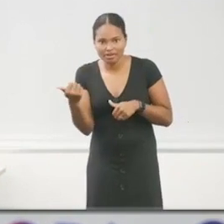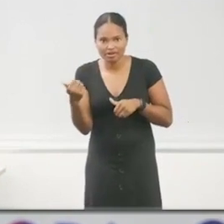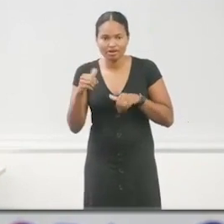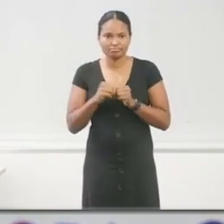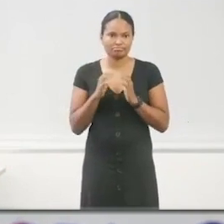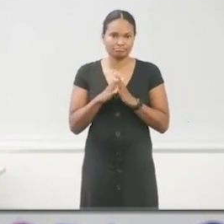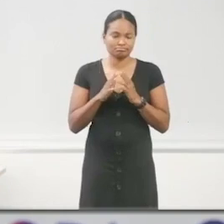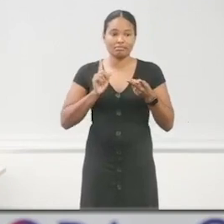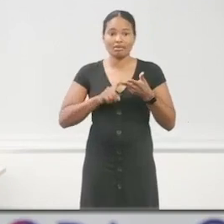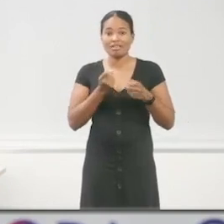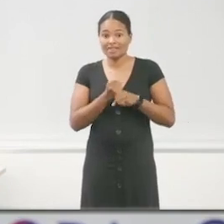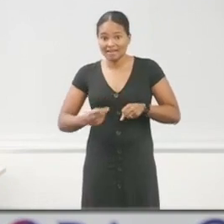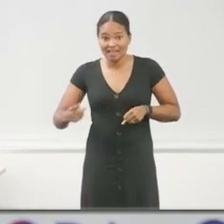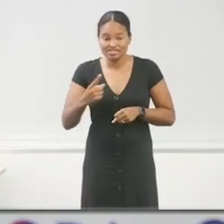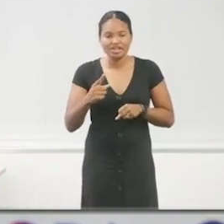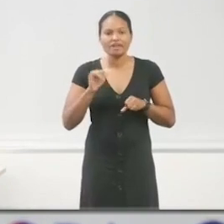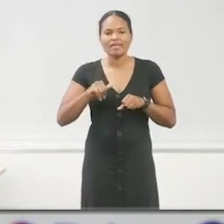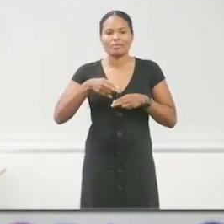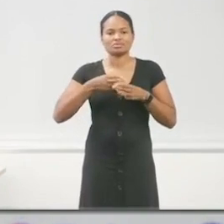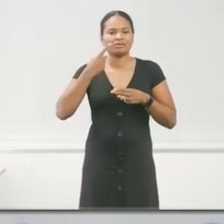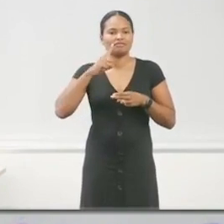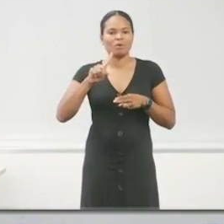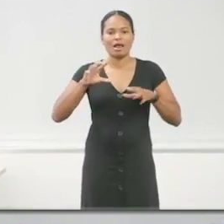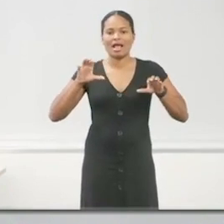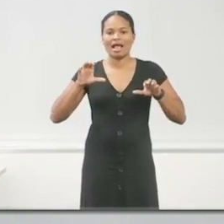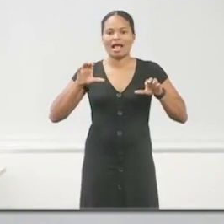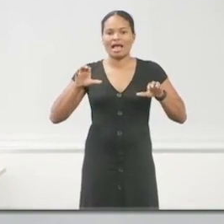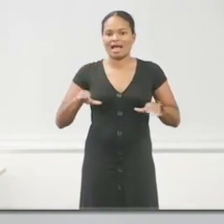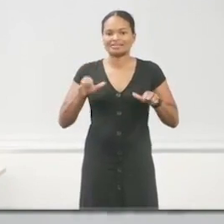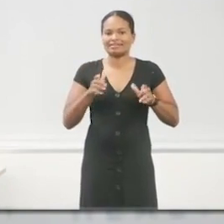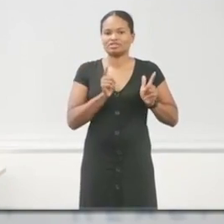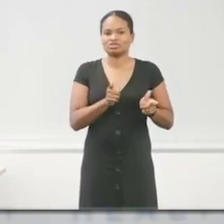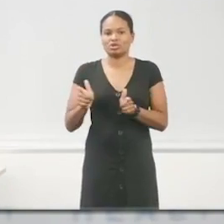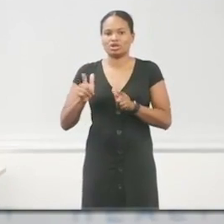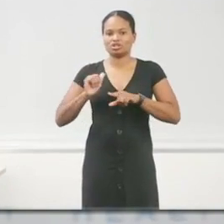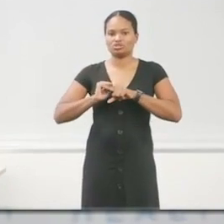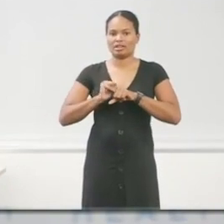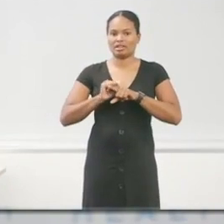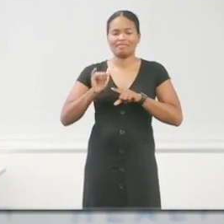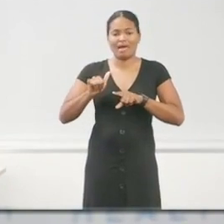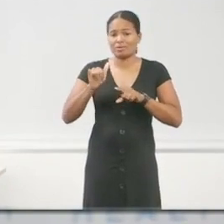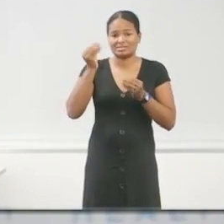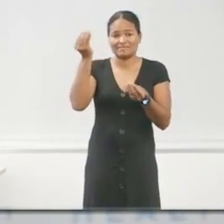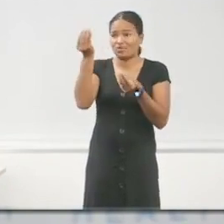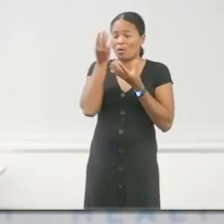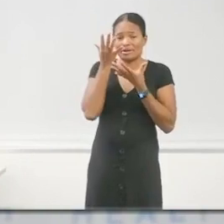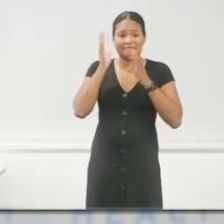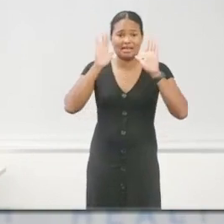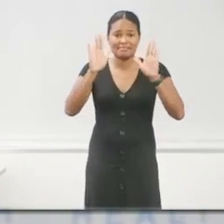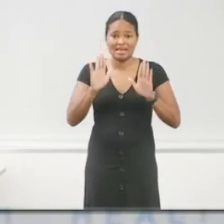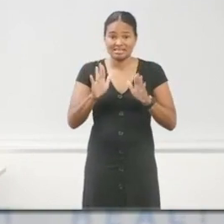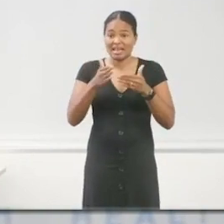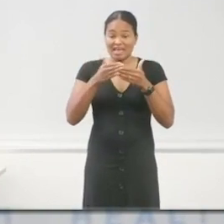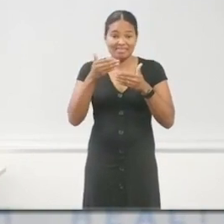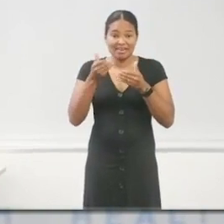active shooter drill. It was it was very impactful, very amazing. And then from there on, we just kept turning it more and